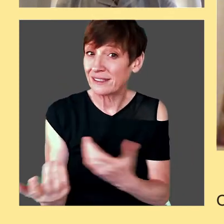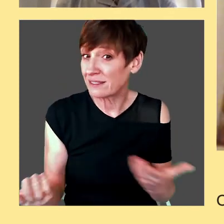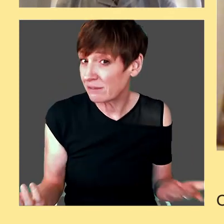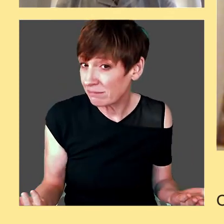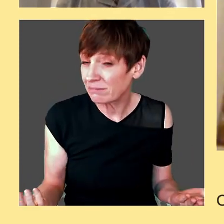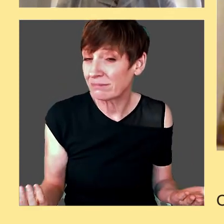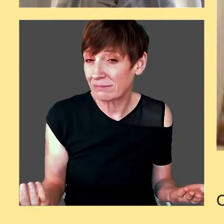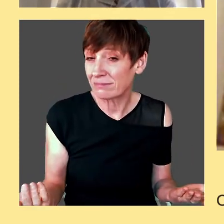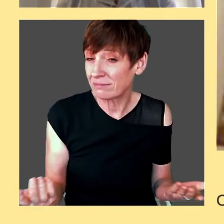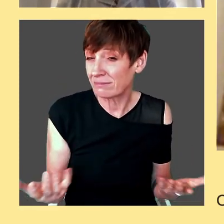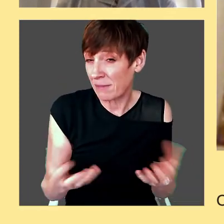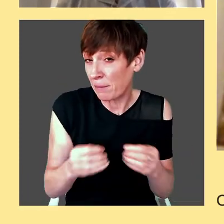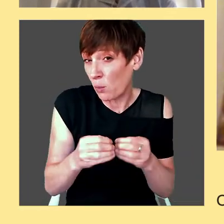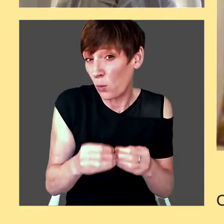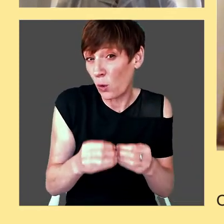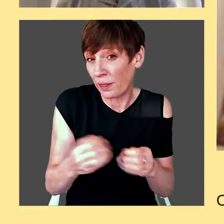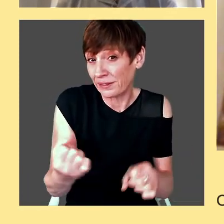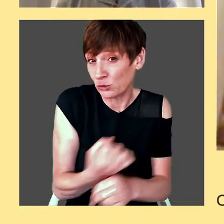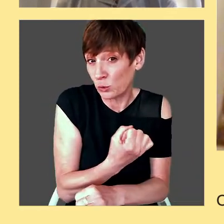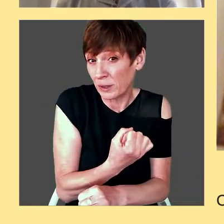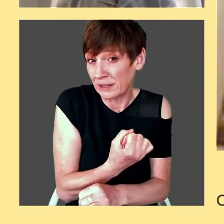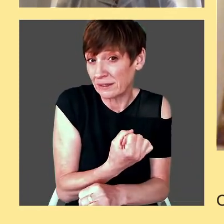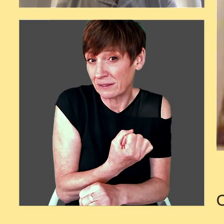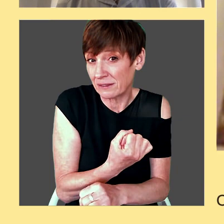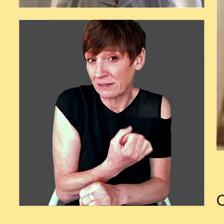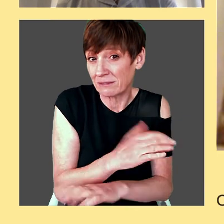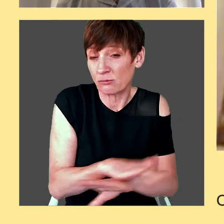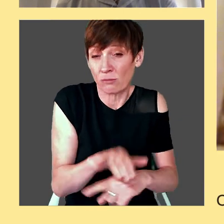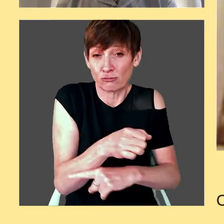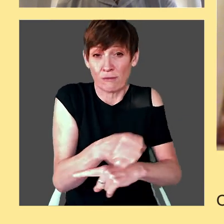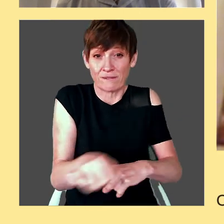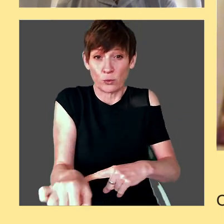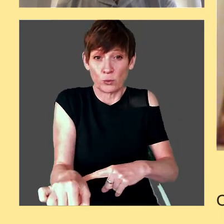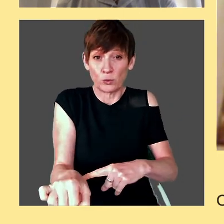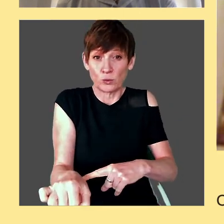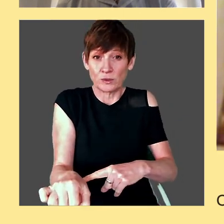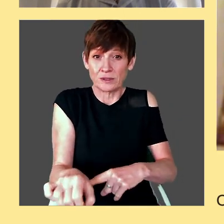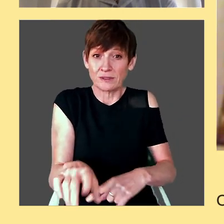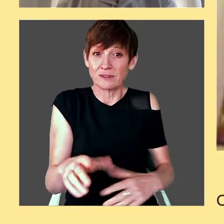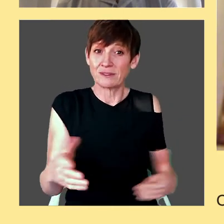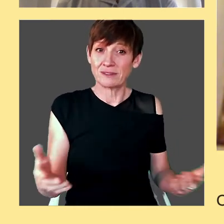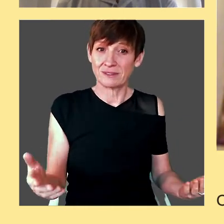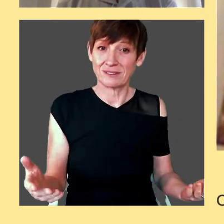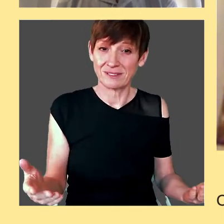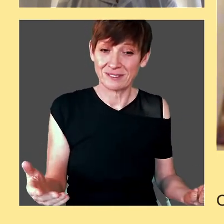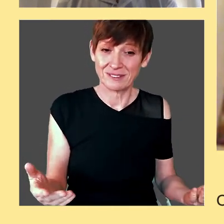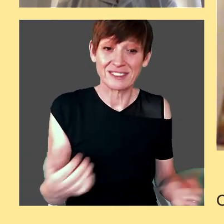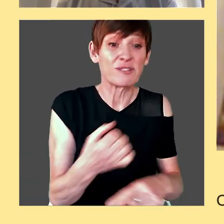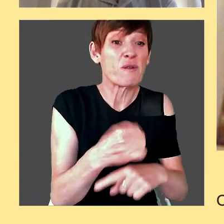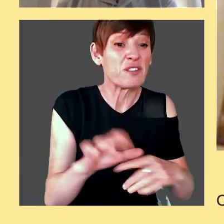it's better to do it than not doing, because it's a free project.